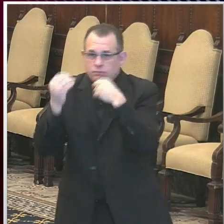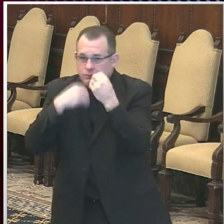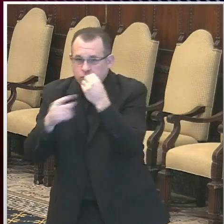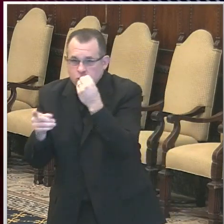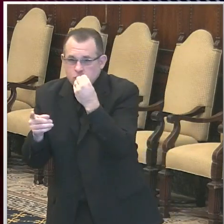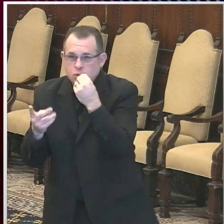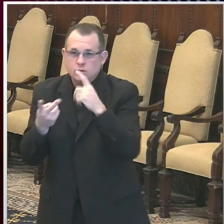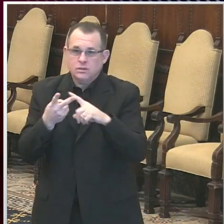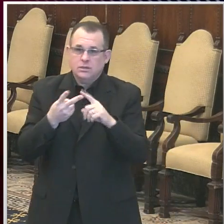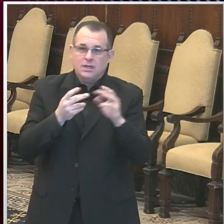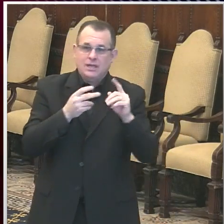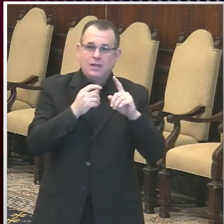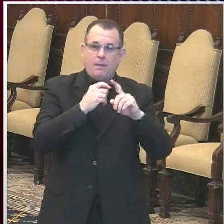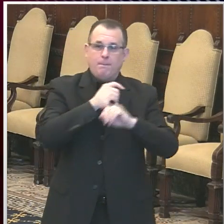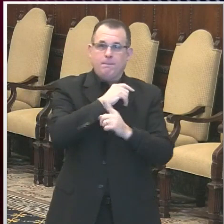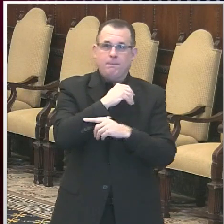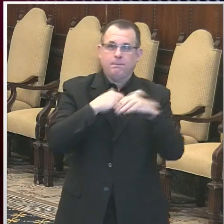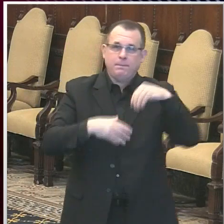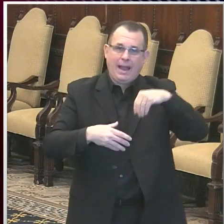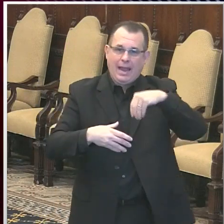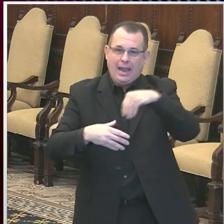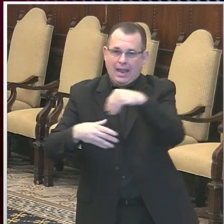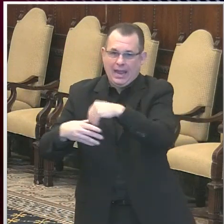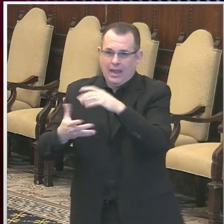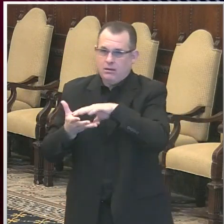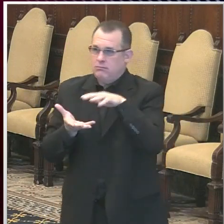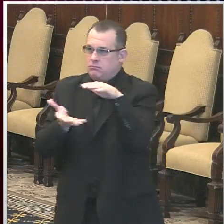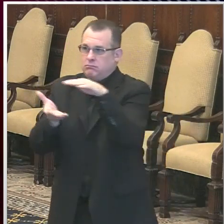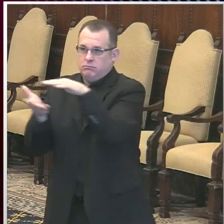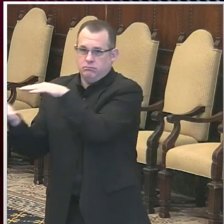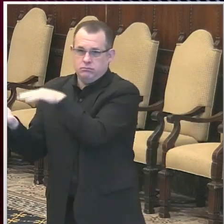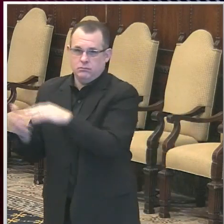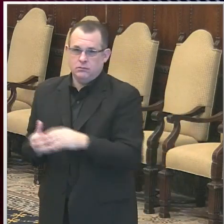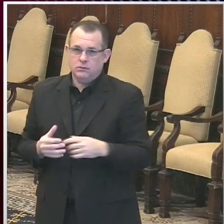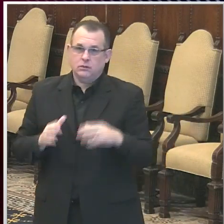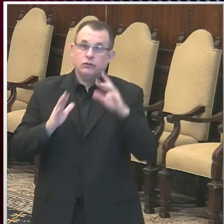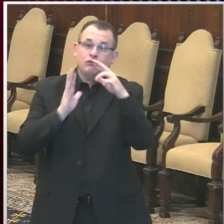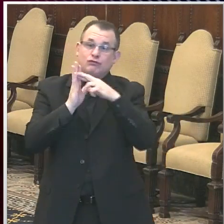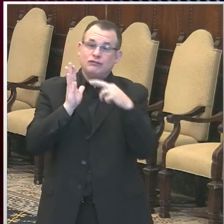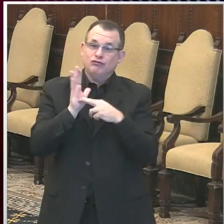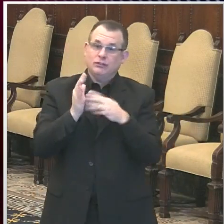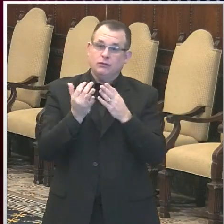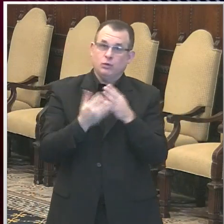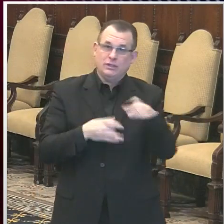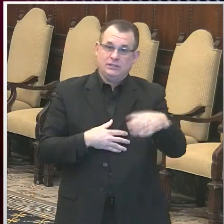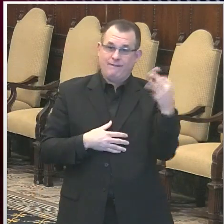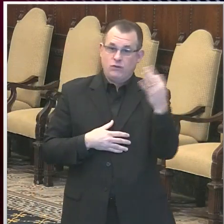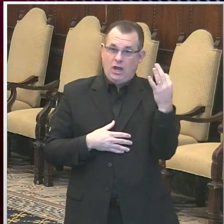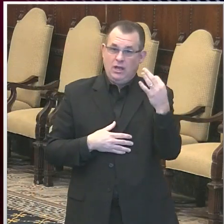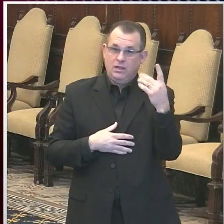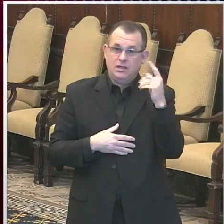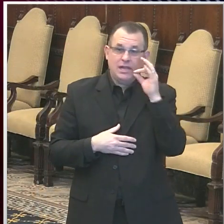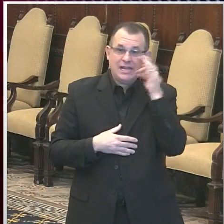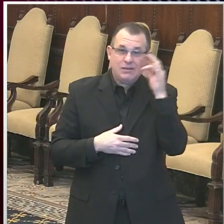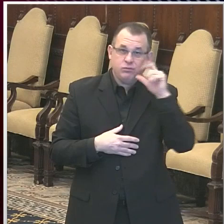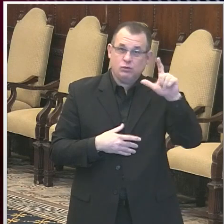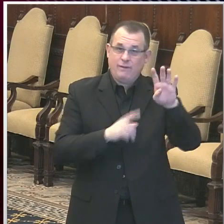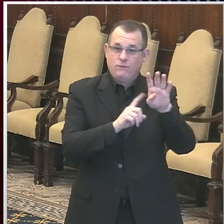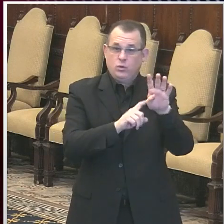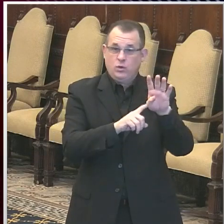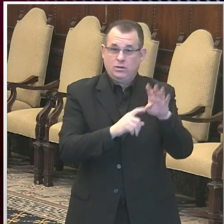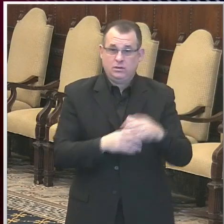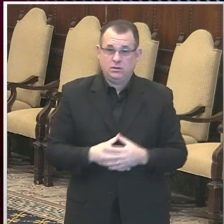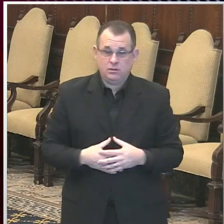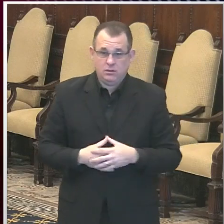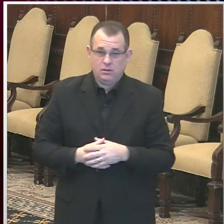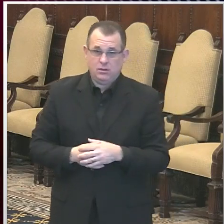personalized gift basket. Registration for this program opens this Friday, April 24th. And for more information, you can